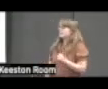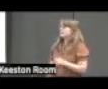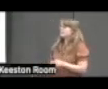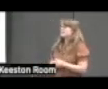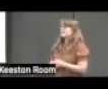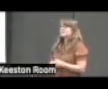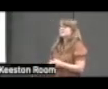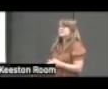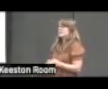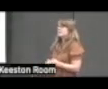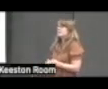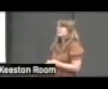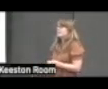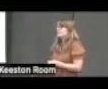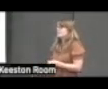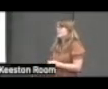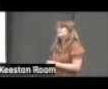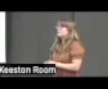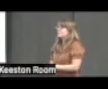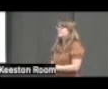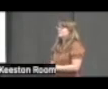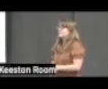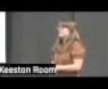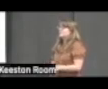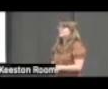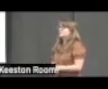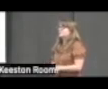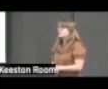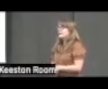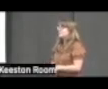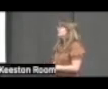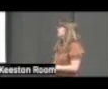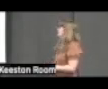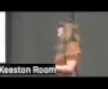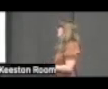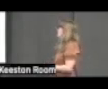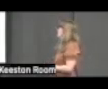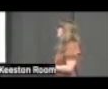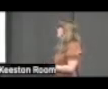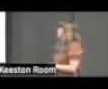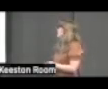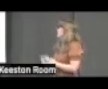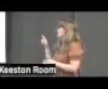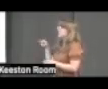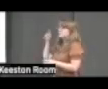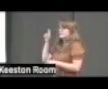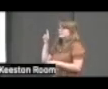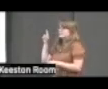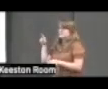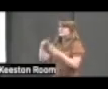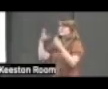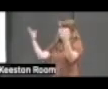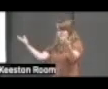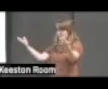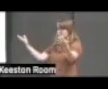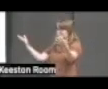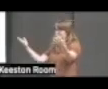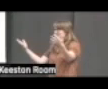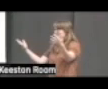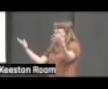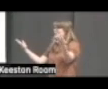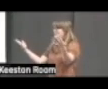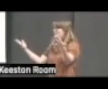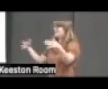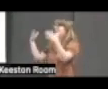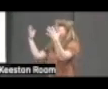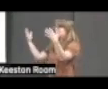currently in what scientists are calling the Anthropocene extinction. So we are projecting with that 1 million species